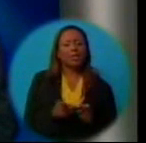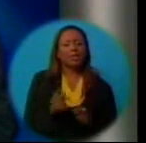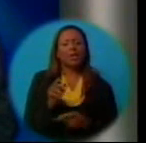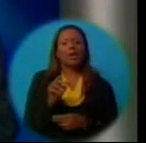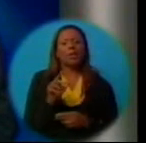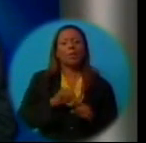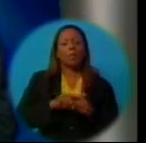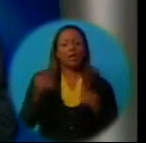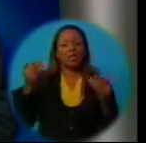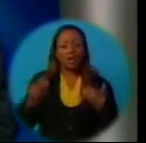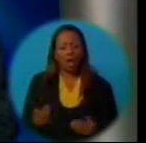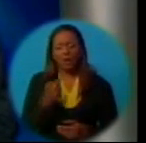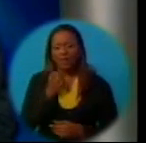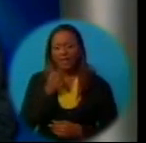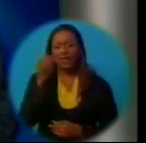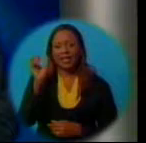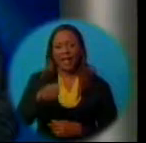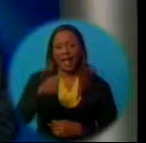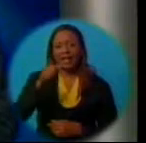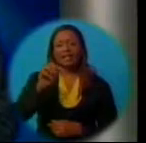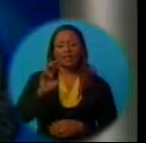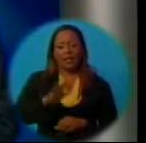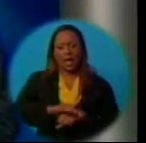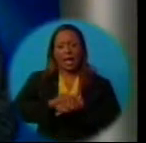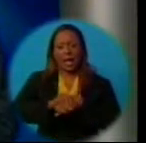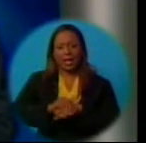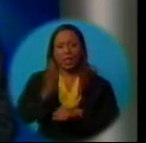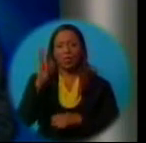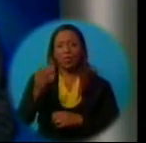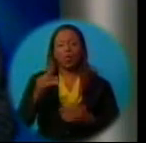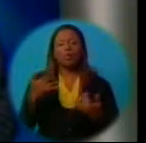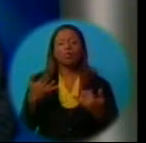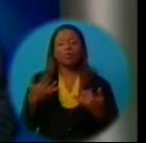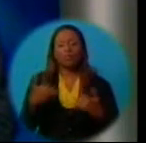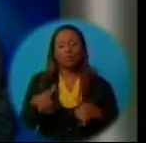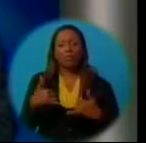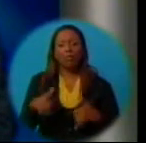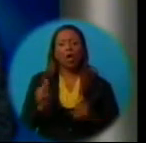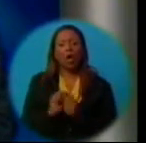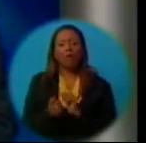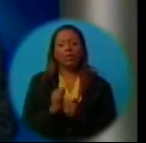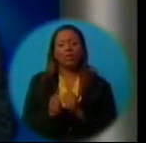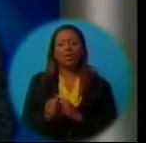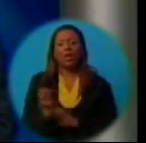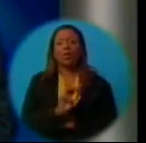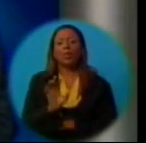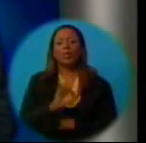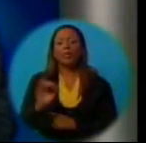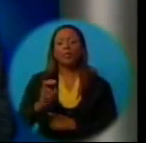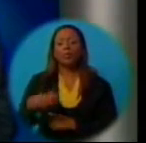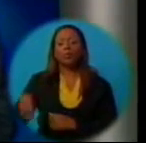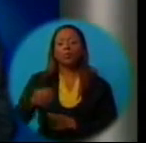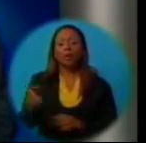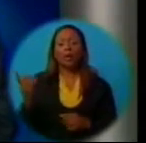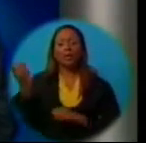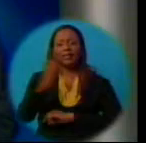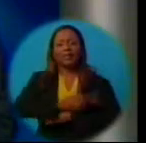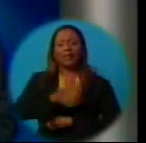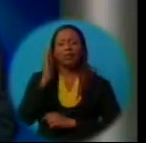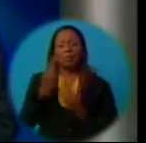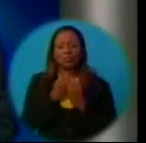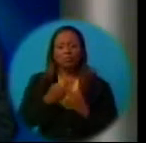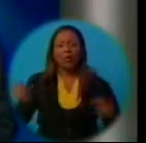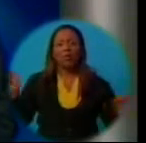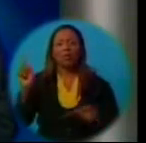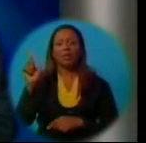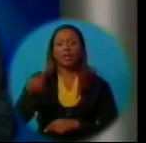their payments for this year's Sri Lanka Test. The dates for the West Indies tour will be announced later this year, but it is scheduled to take place